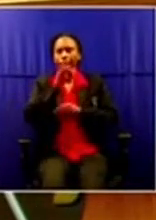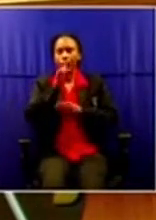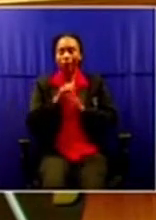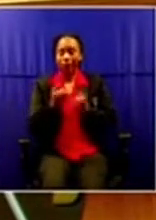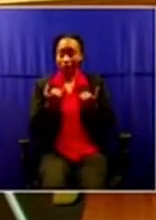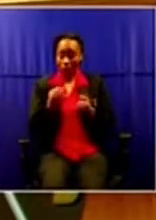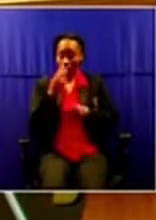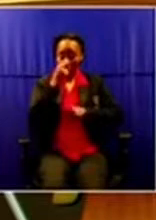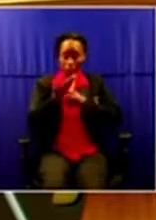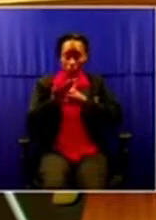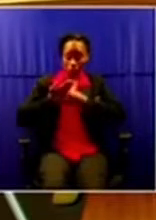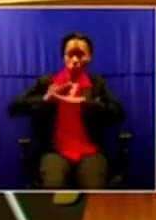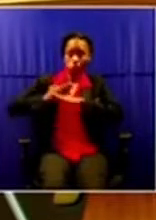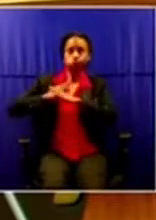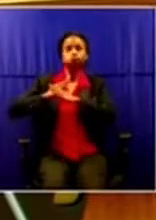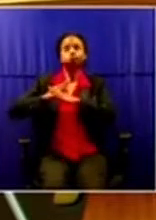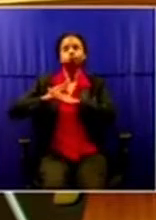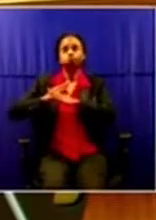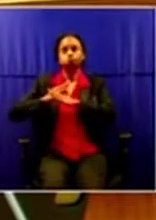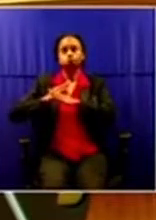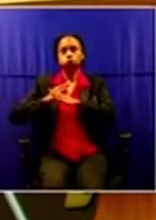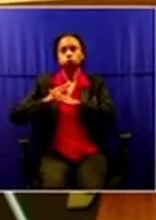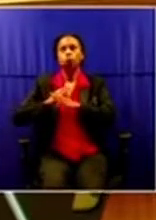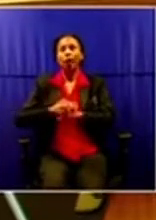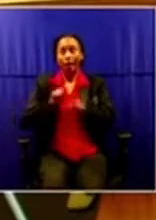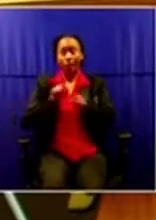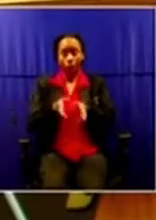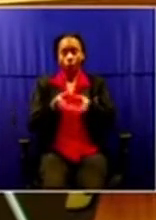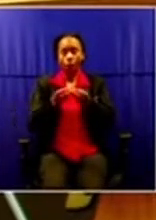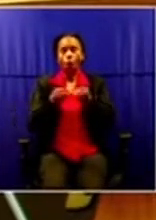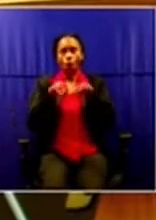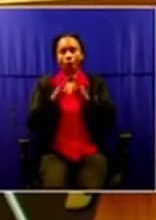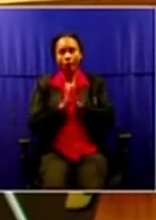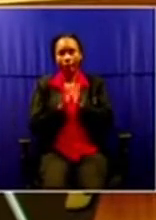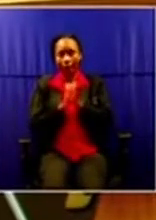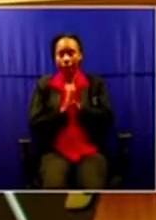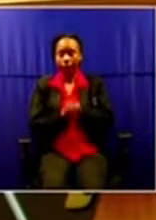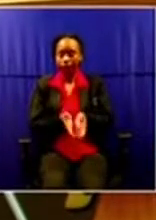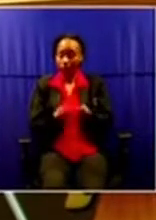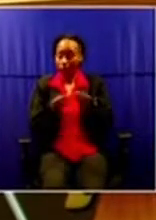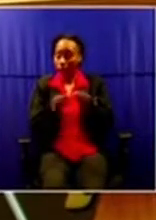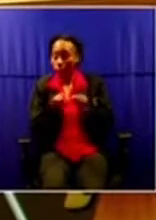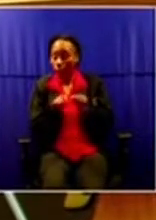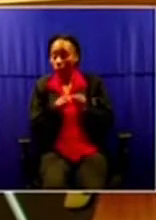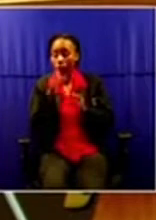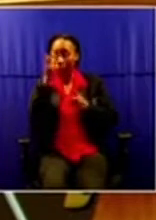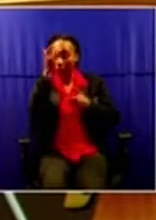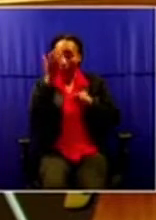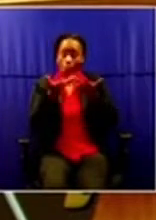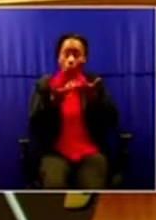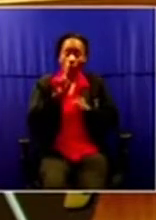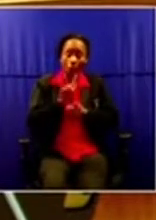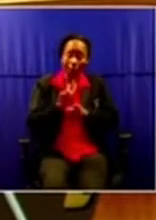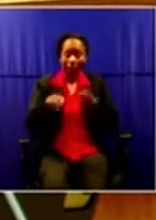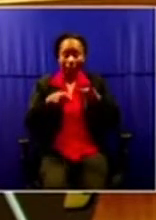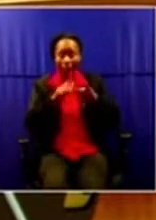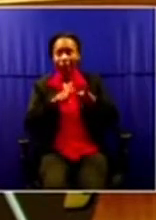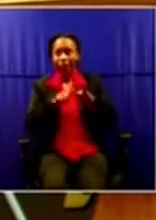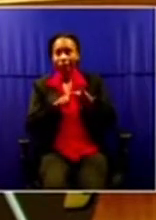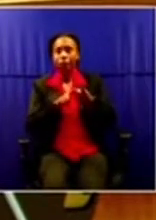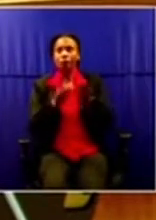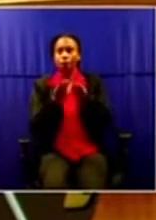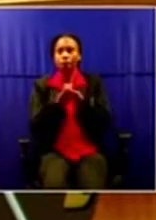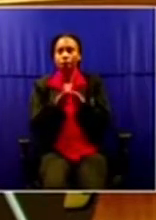in relation to diagnostics, therapeutics, as well as vaccines. We must develop the